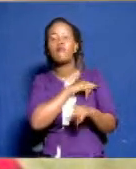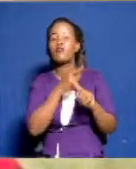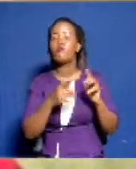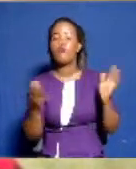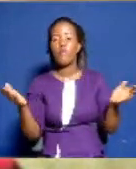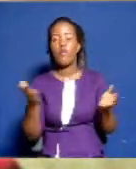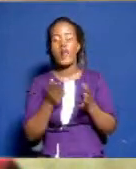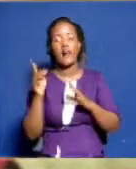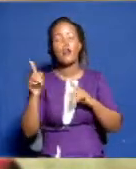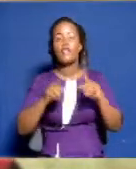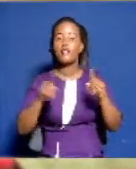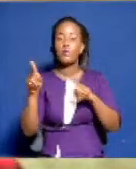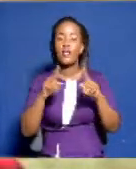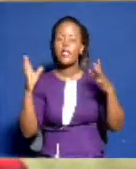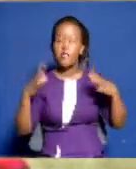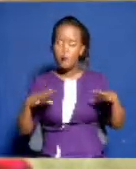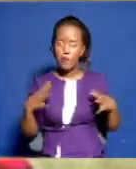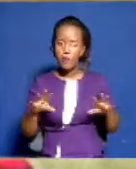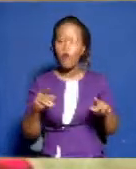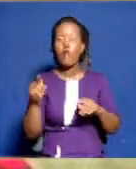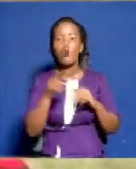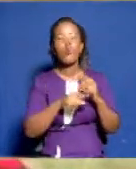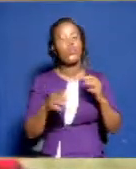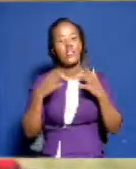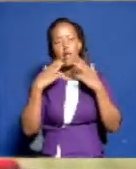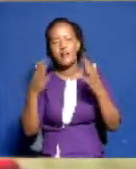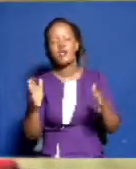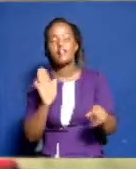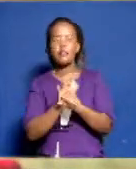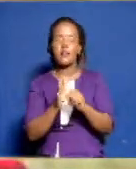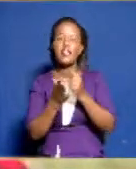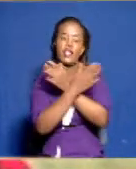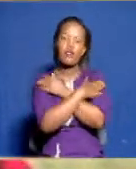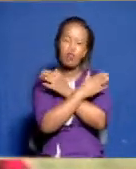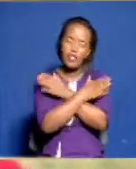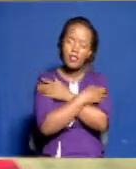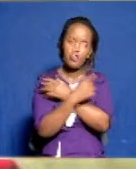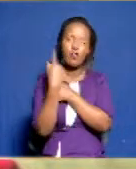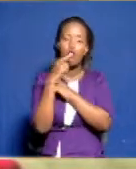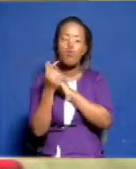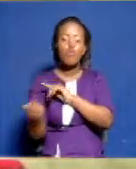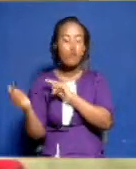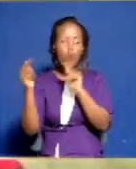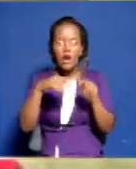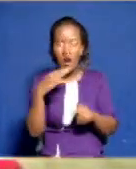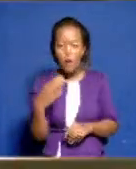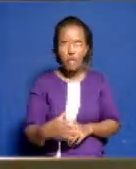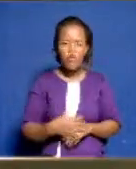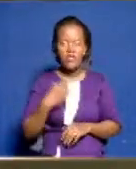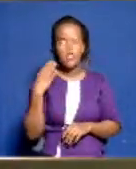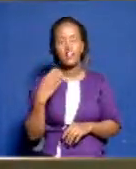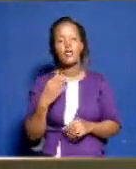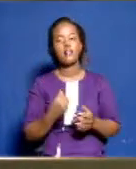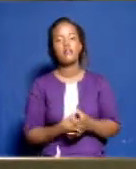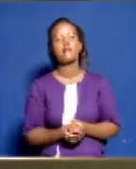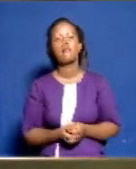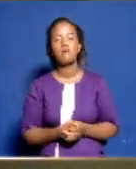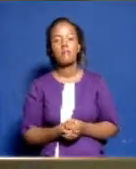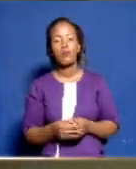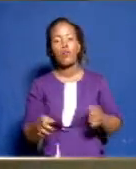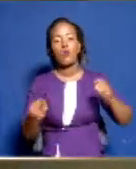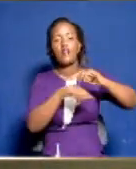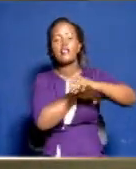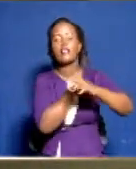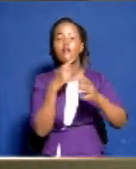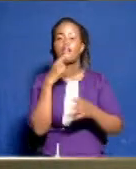we appreciate many friends who've been visit us for several days ago. According to the chief, each